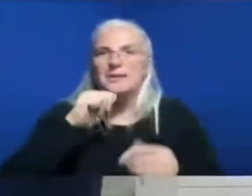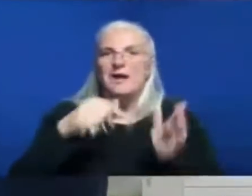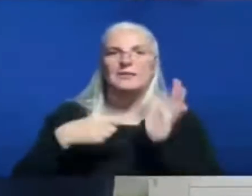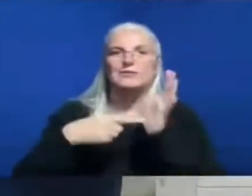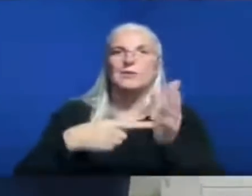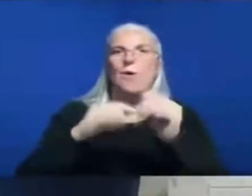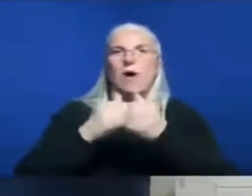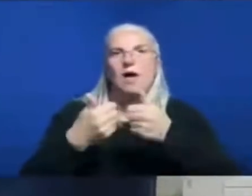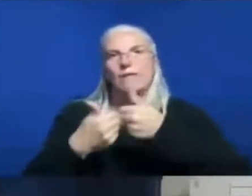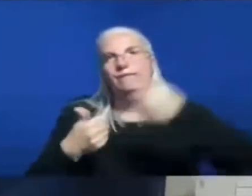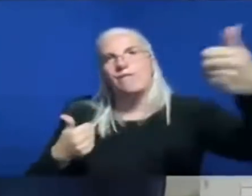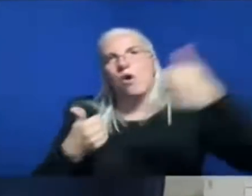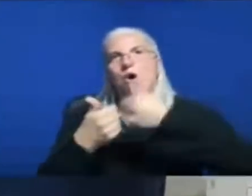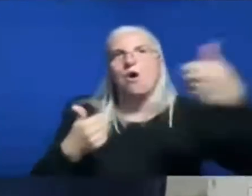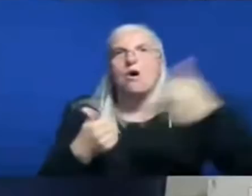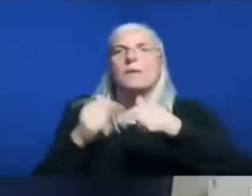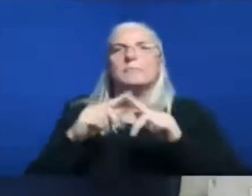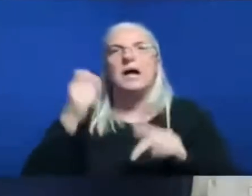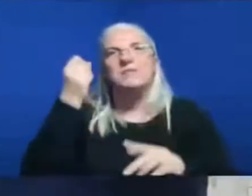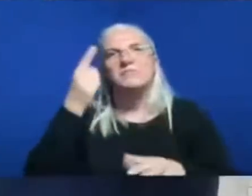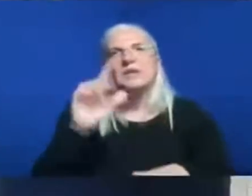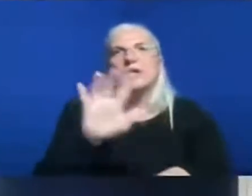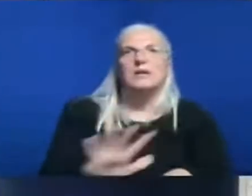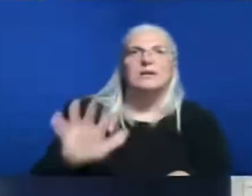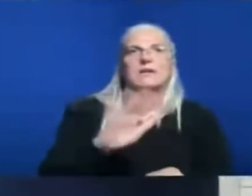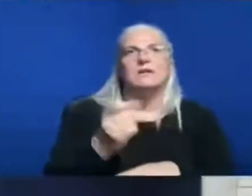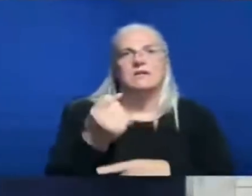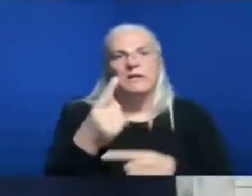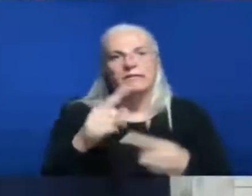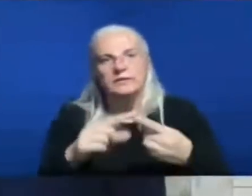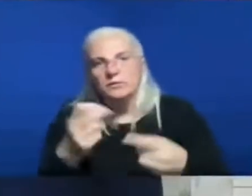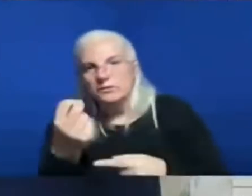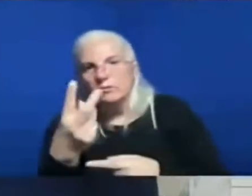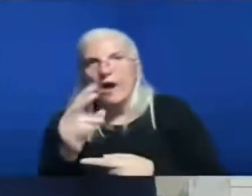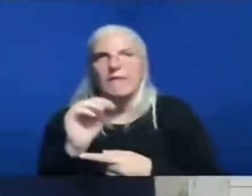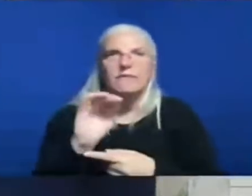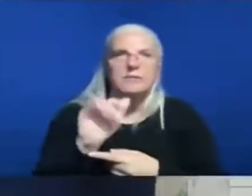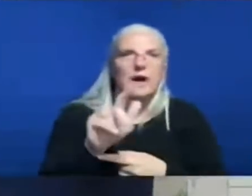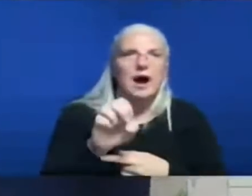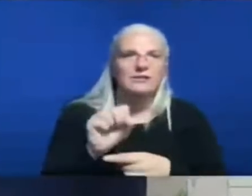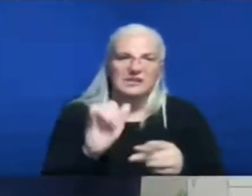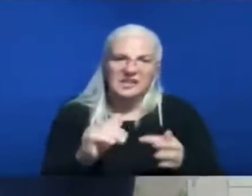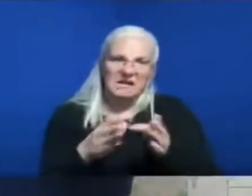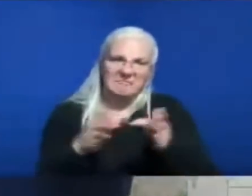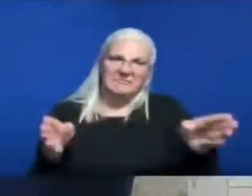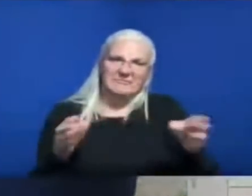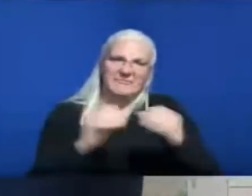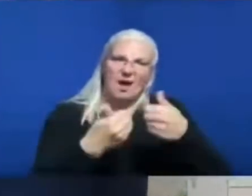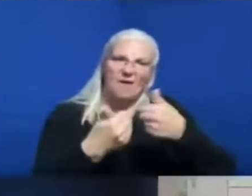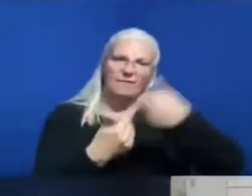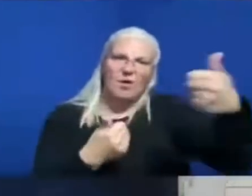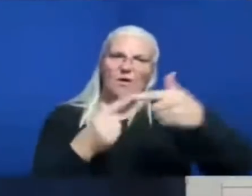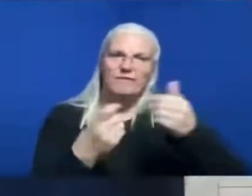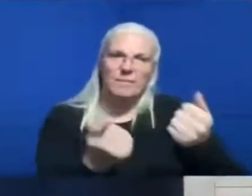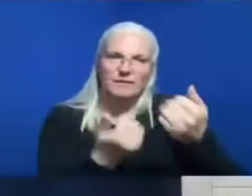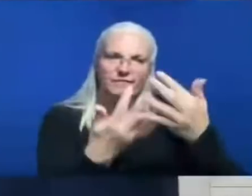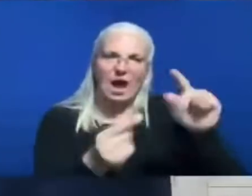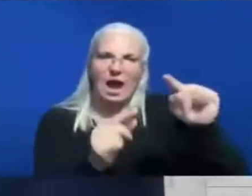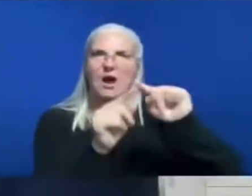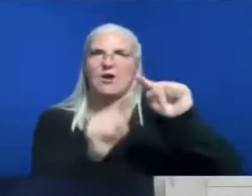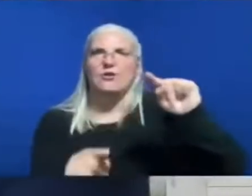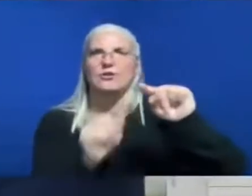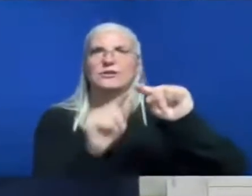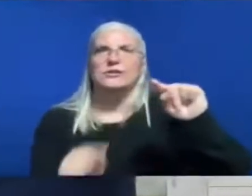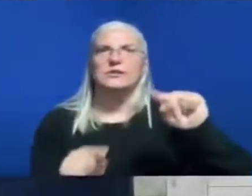communities right now. Greenhorn might be just a little bit closer than that, but it's quite a distance from that. Now, you have to remember, too, it has to come over a